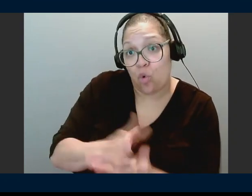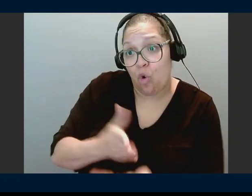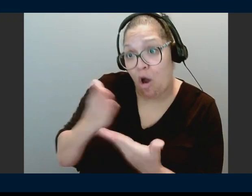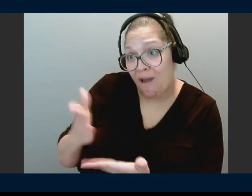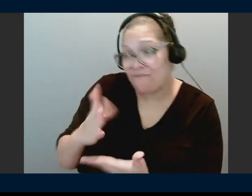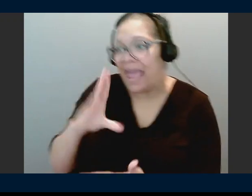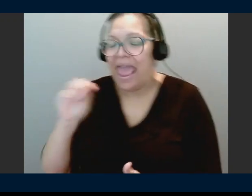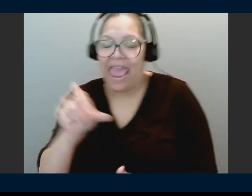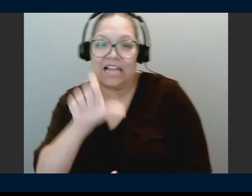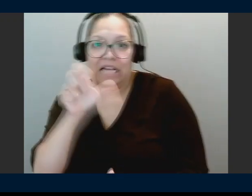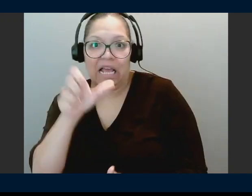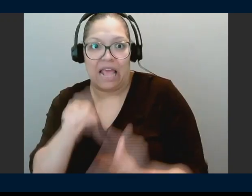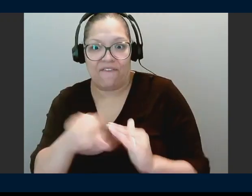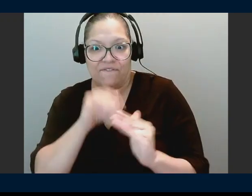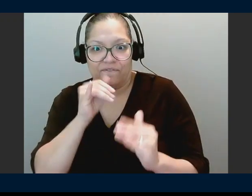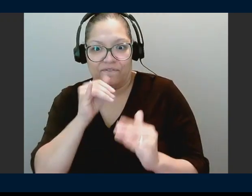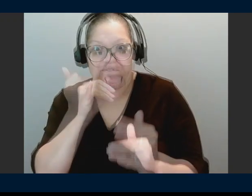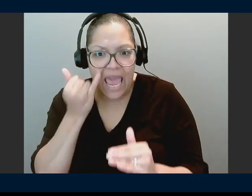booth 14.